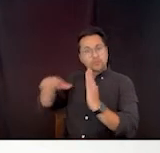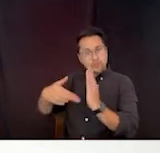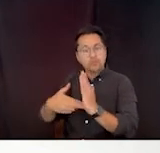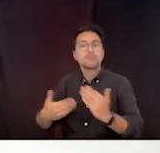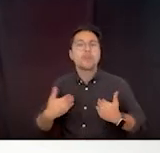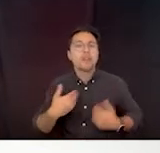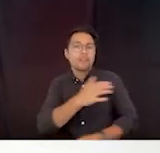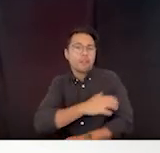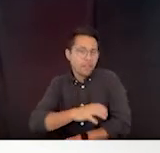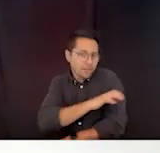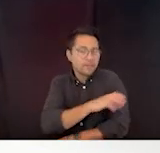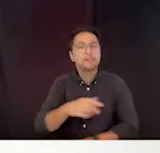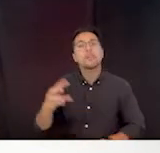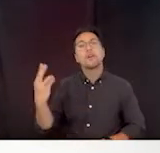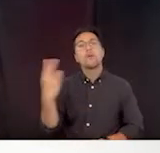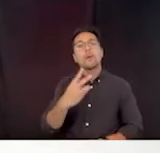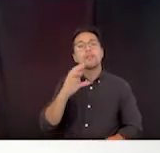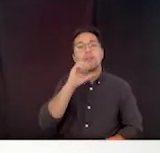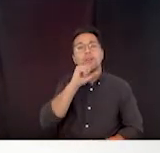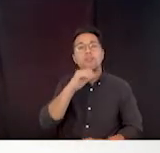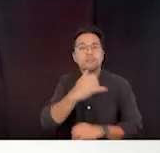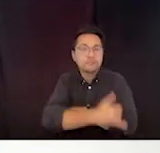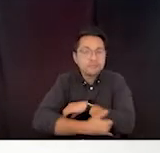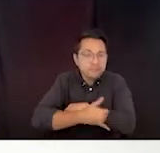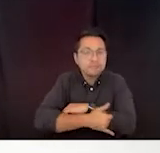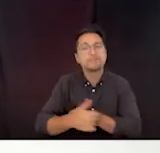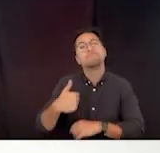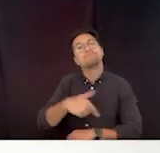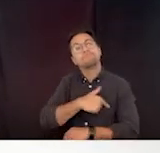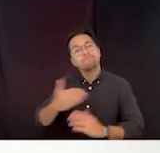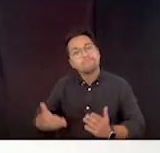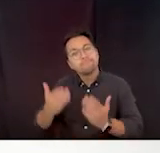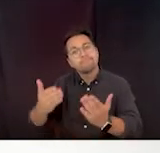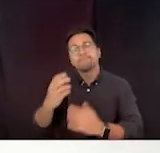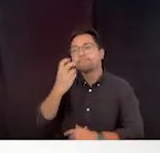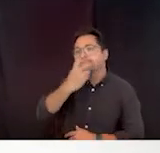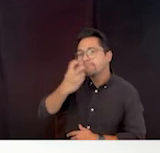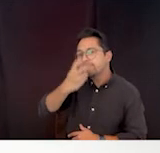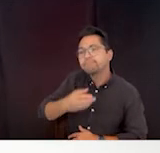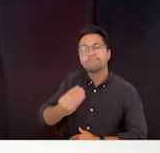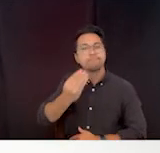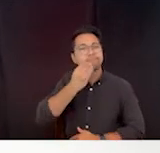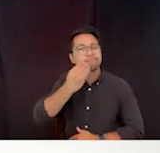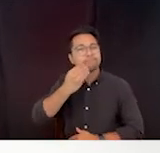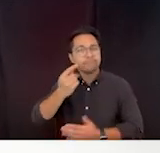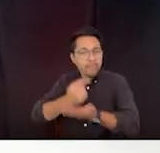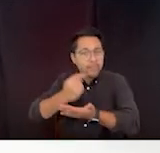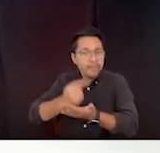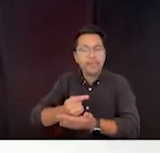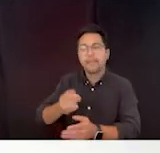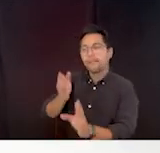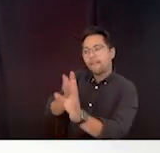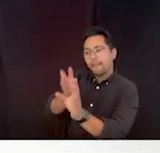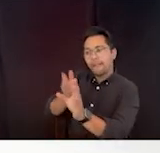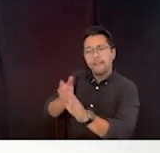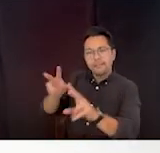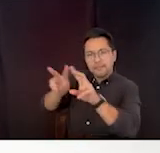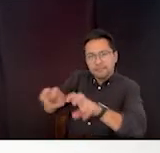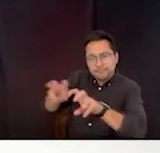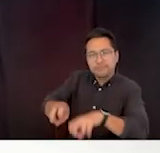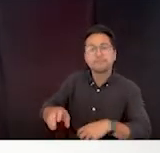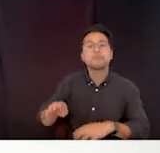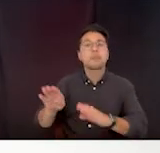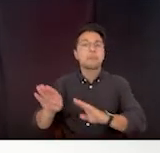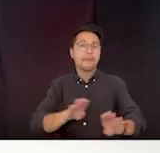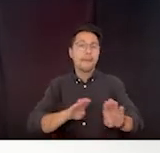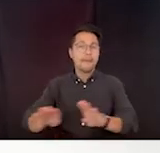in West Orange County, and we are offering speech, feeding therapy, psychological diagnosis, as well as applied behavior analysis.